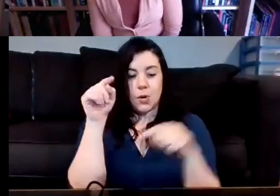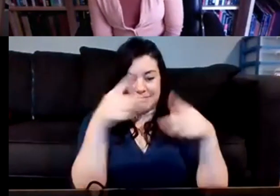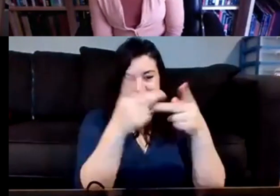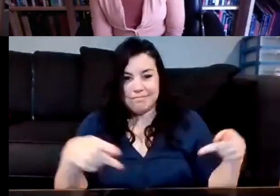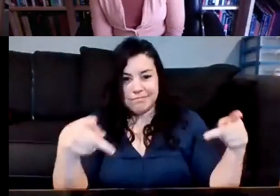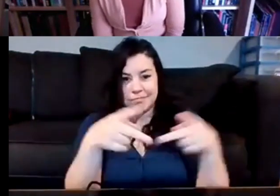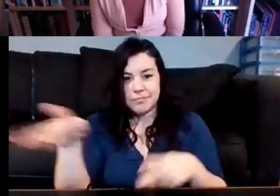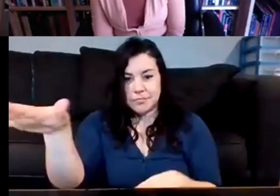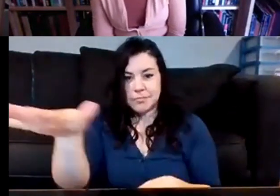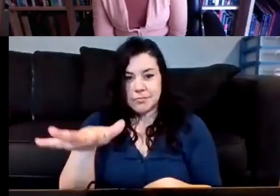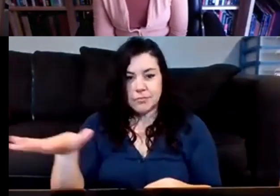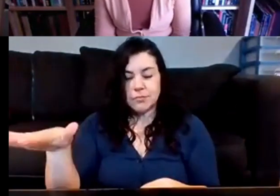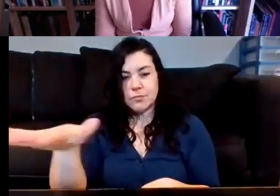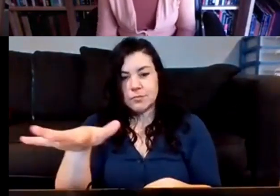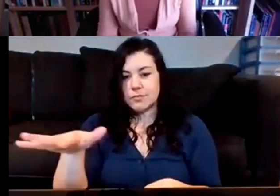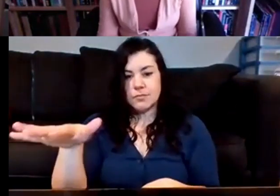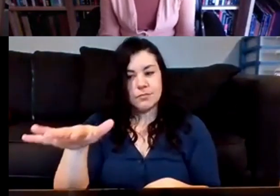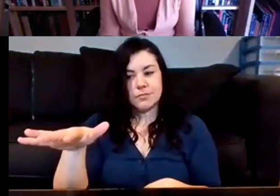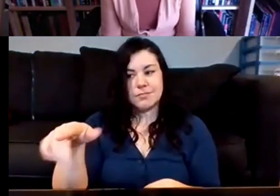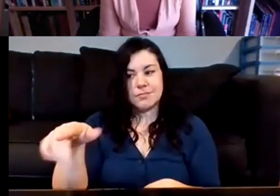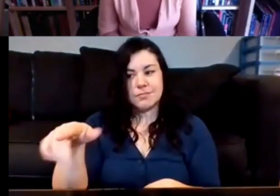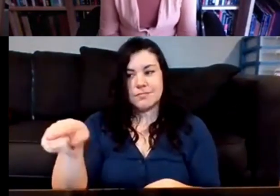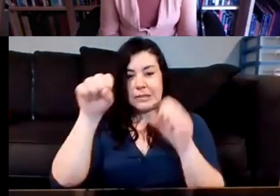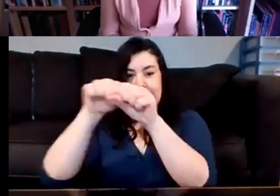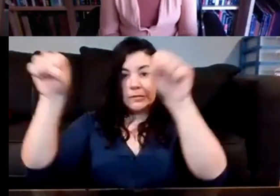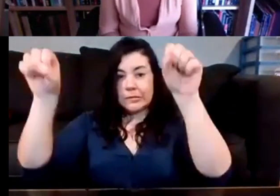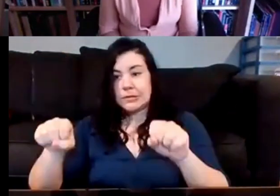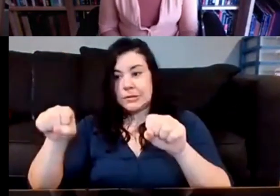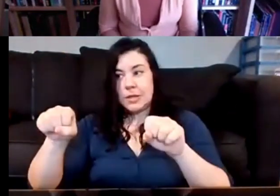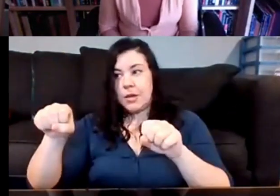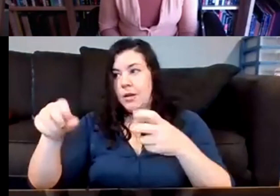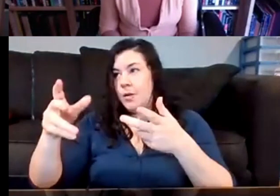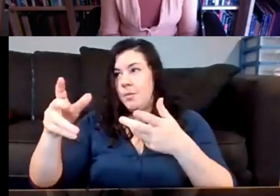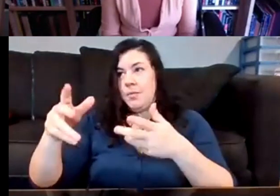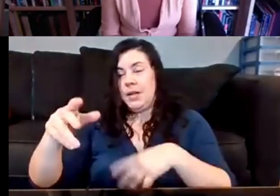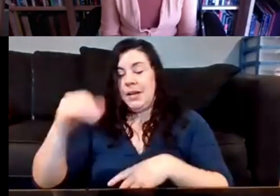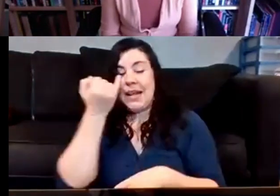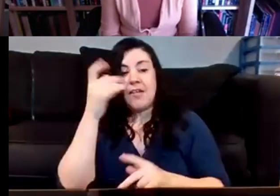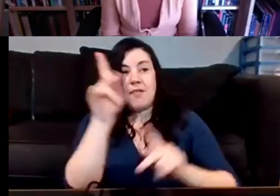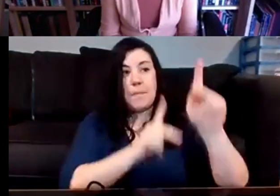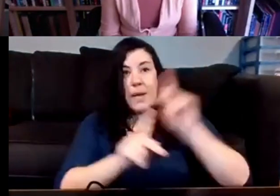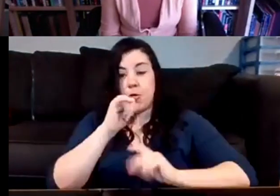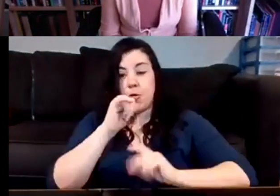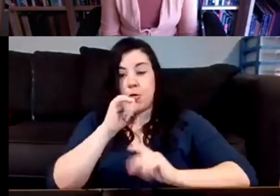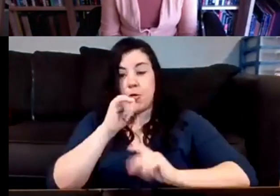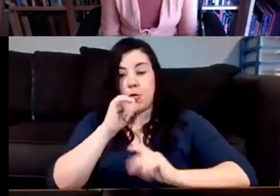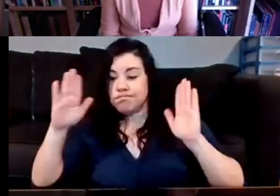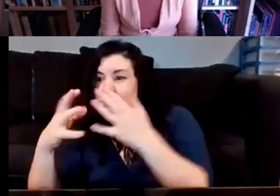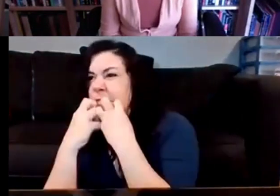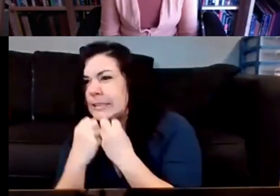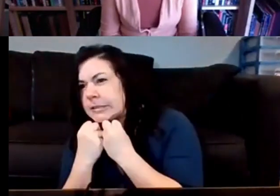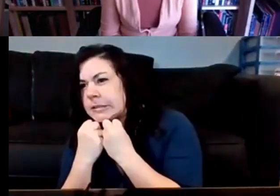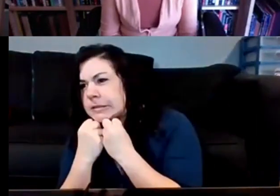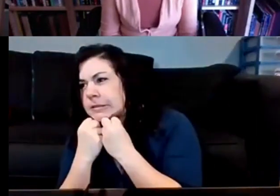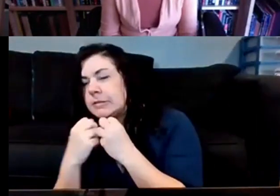places, because of just what the system is. So if people aren't centering kind of a care focus, as you all have been talking